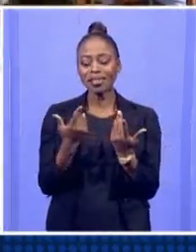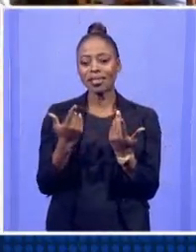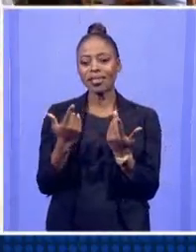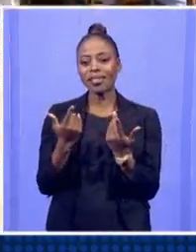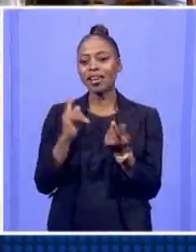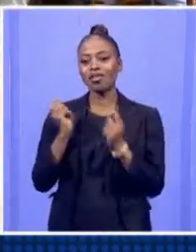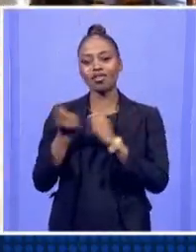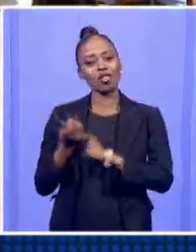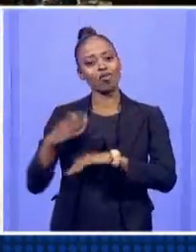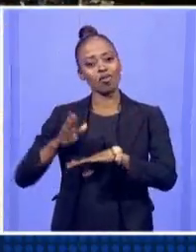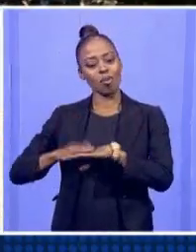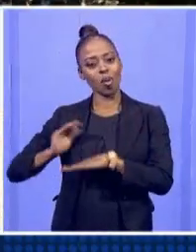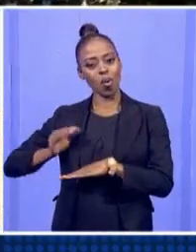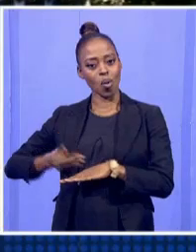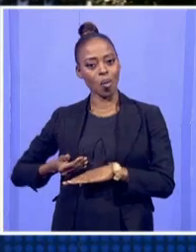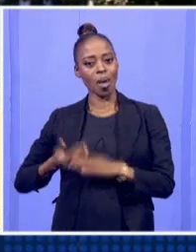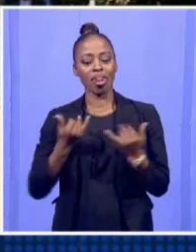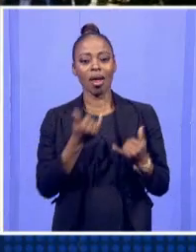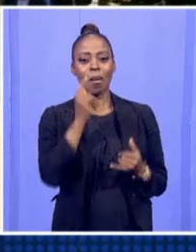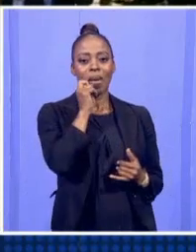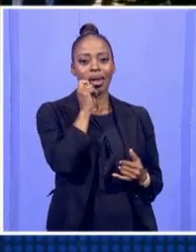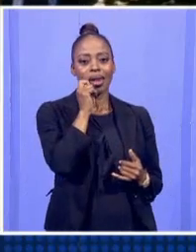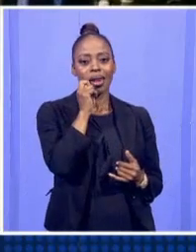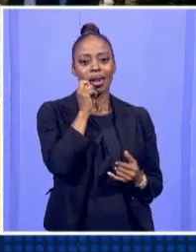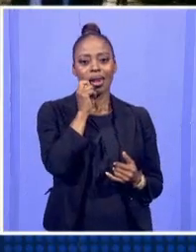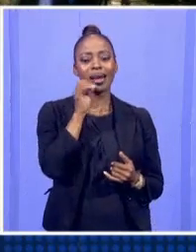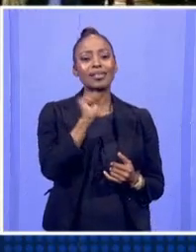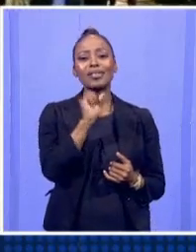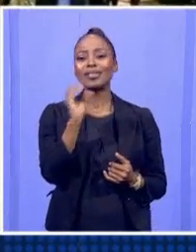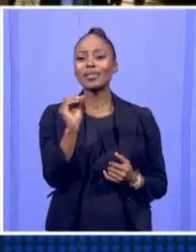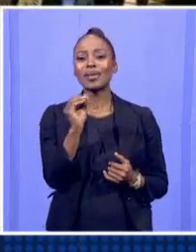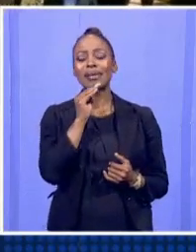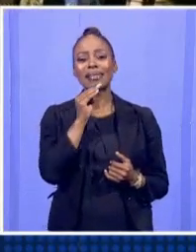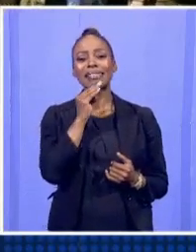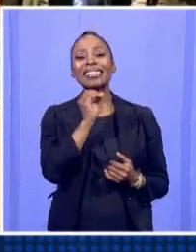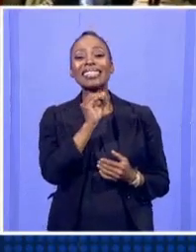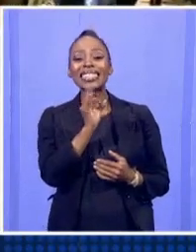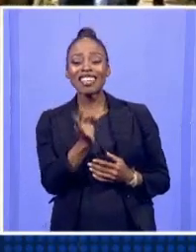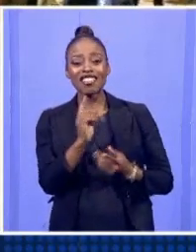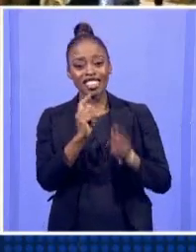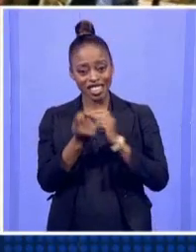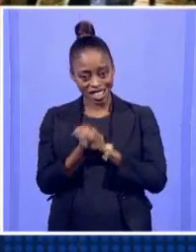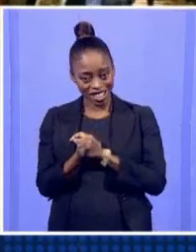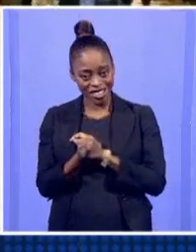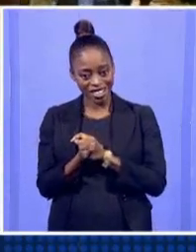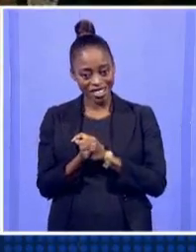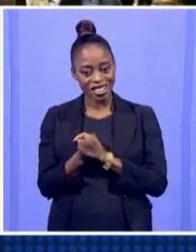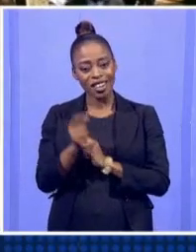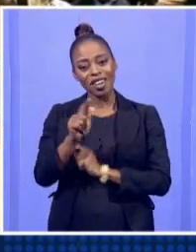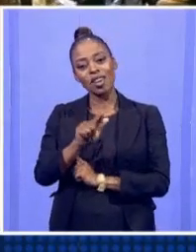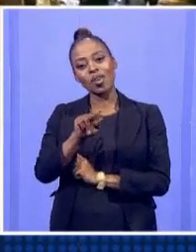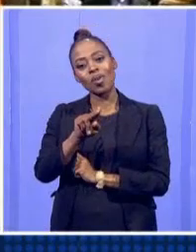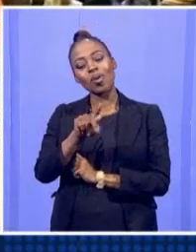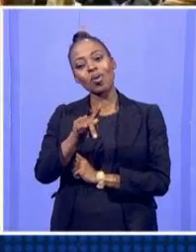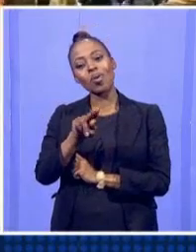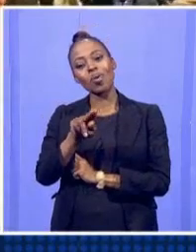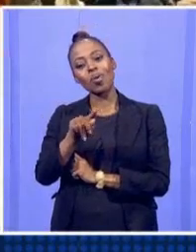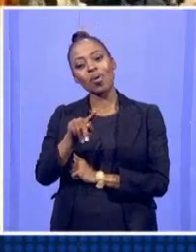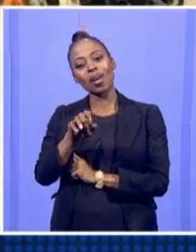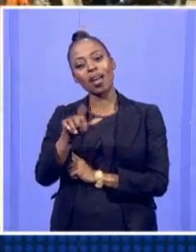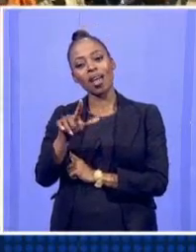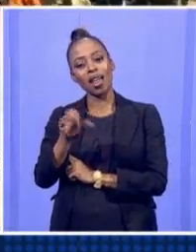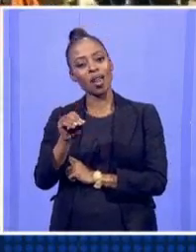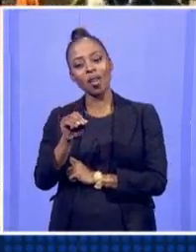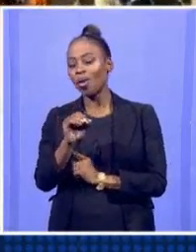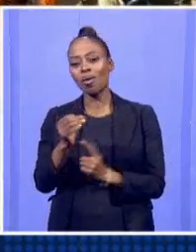changes from being a queenship to being a kingdom. Mm. So to them, if there's ever a change, Lekukela is not eligible. It must move away